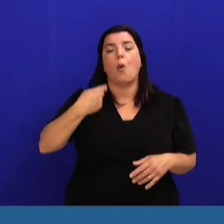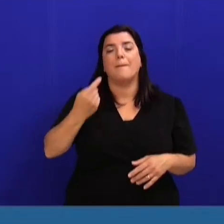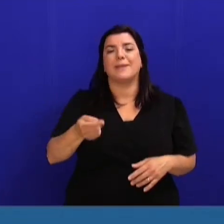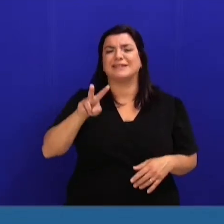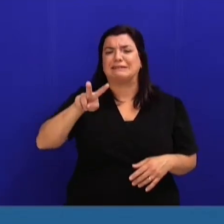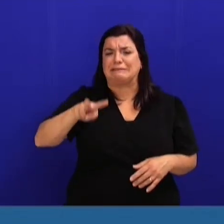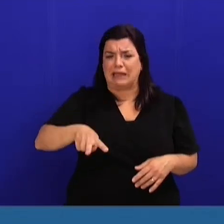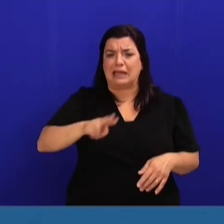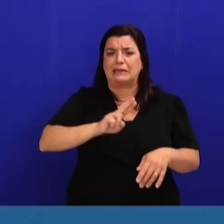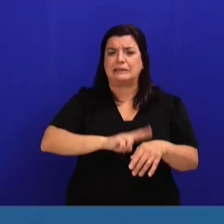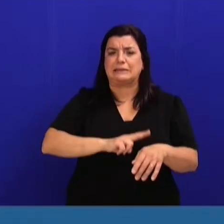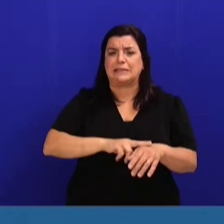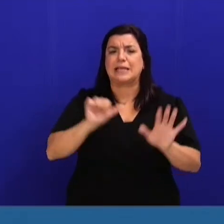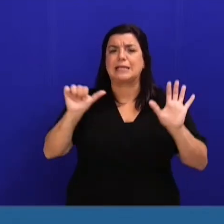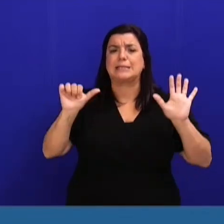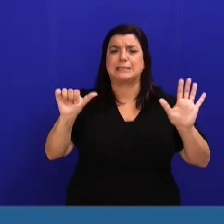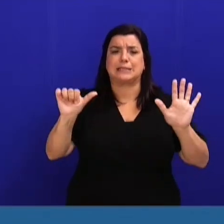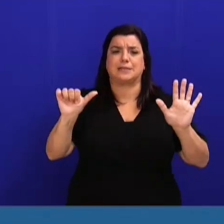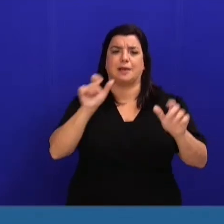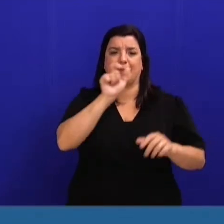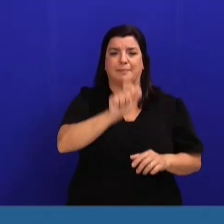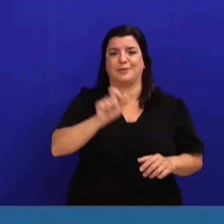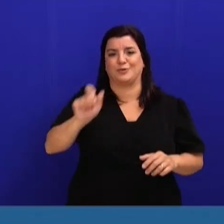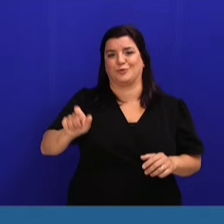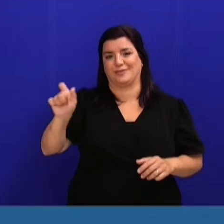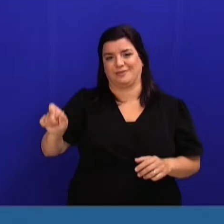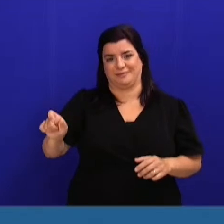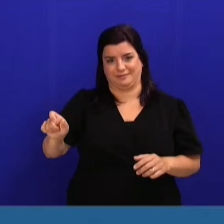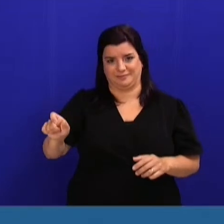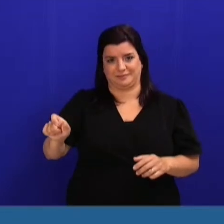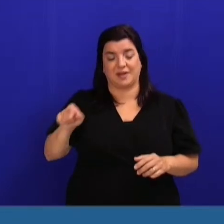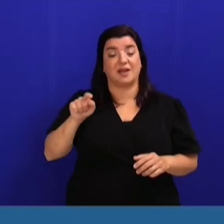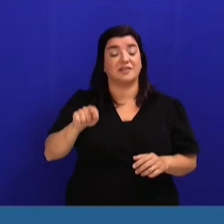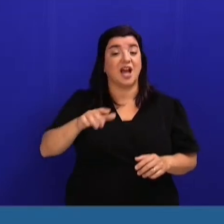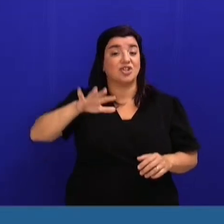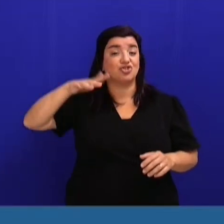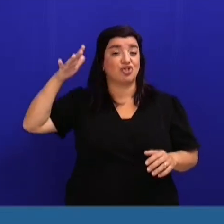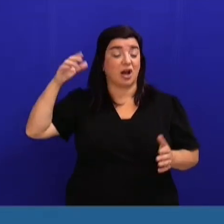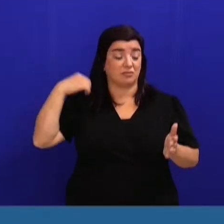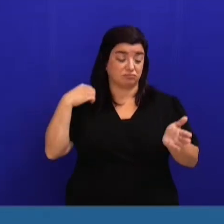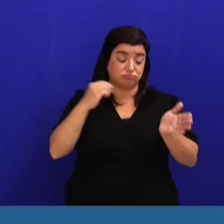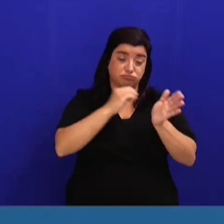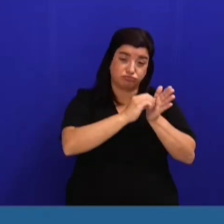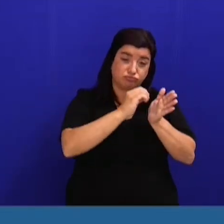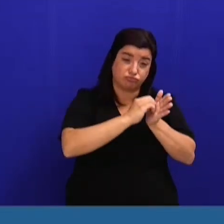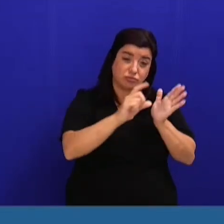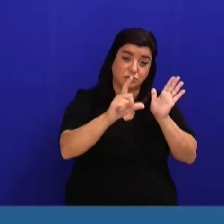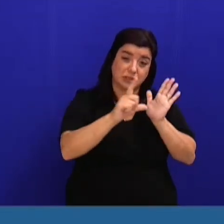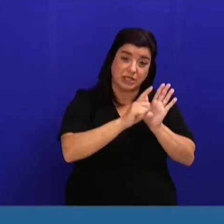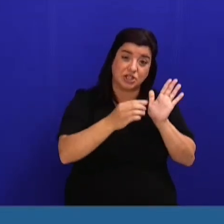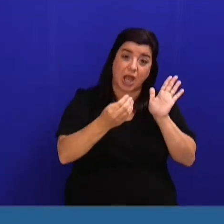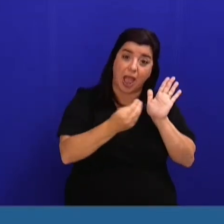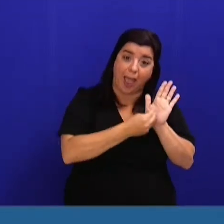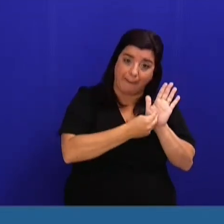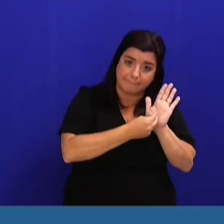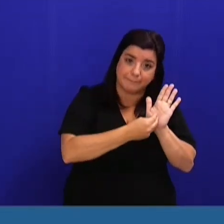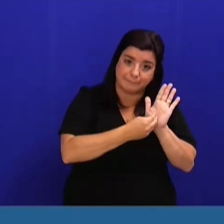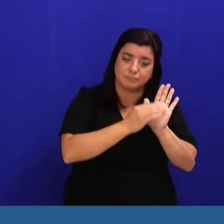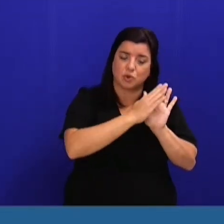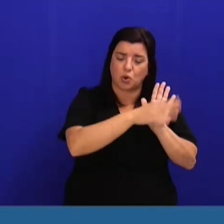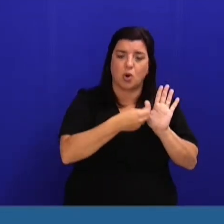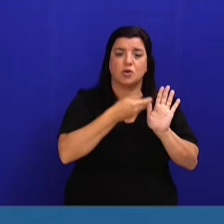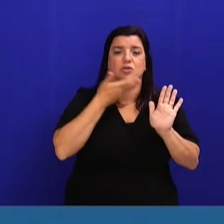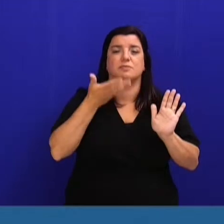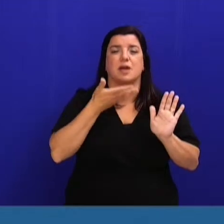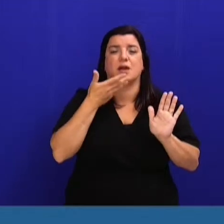ikun jista' ukoll jitlaq għal 6 persuni. Dan ħajkun ċar ħafna wkoll fl-avviż legali li ħajkun qed jiġi ippubblikat